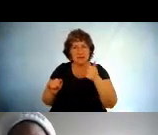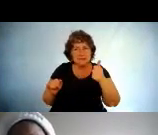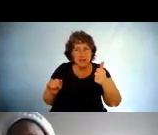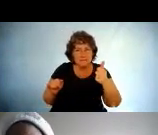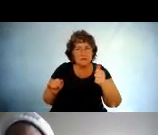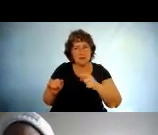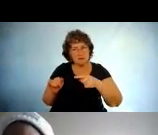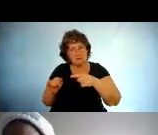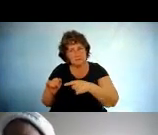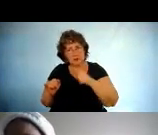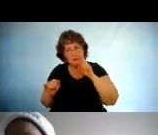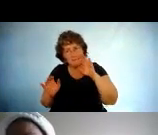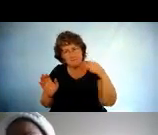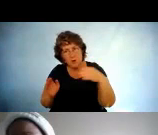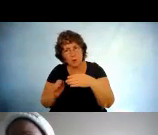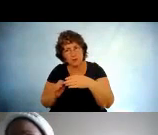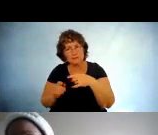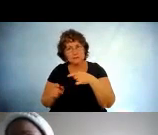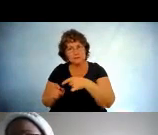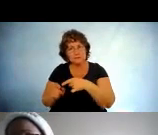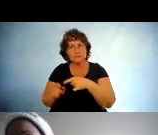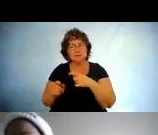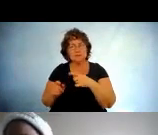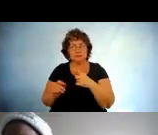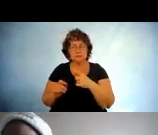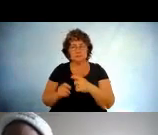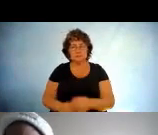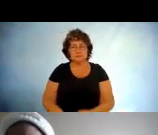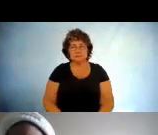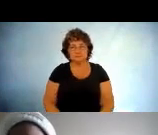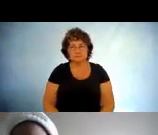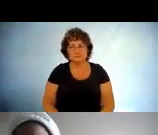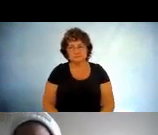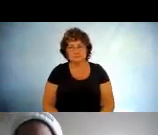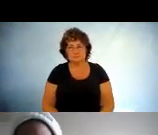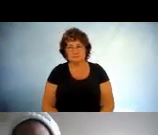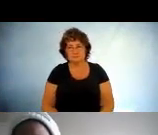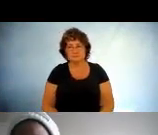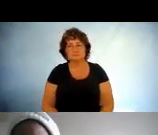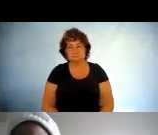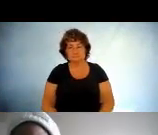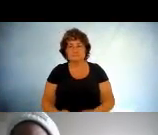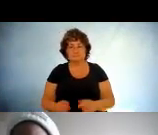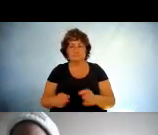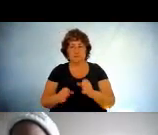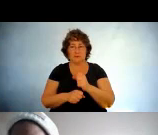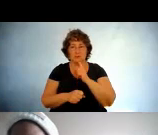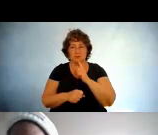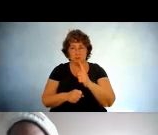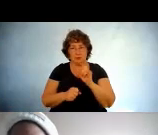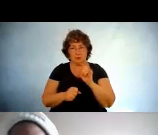you guys are both being heard instead of it being a one-sided conversation. Does that make